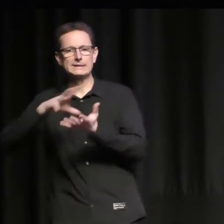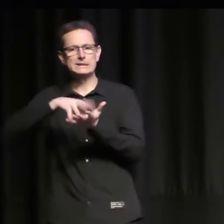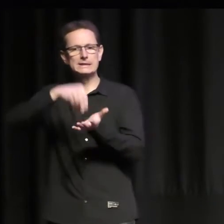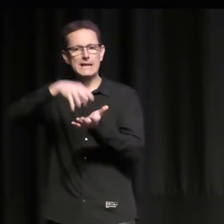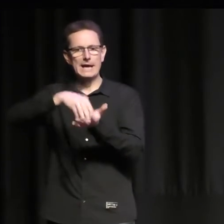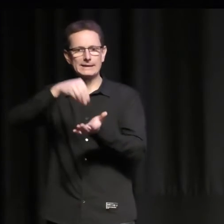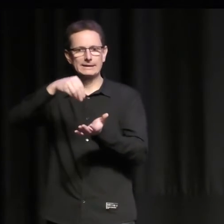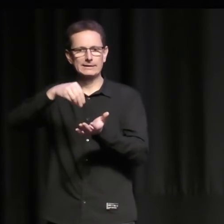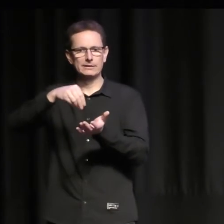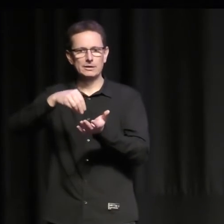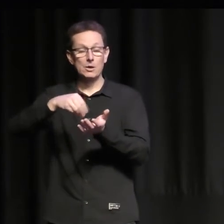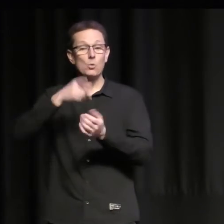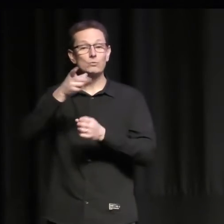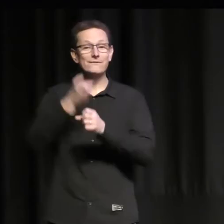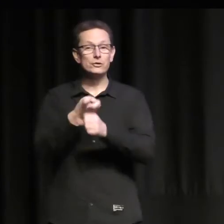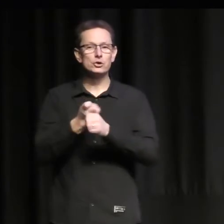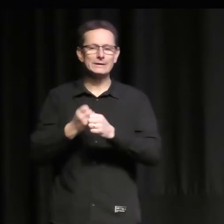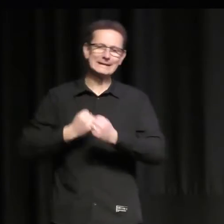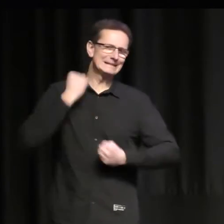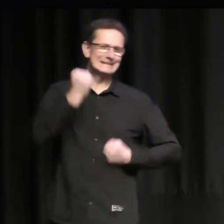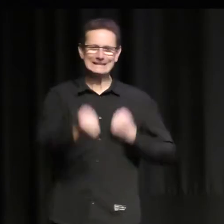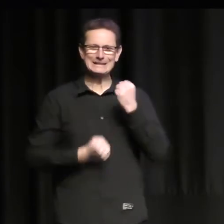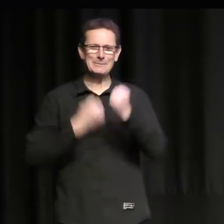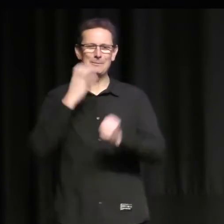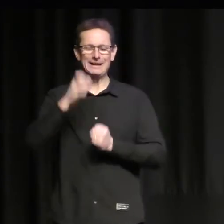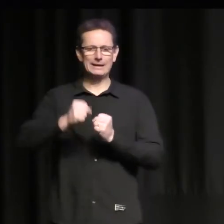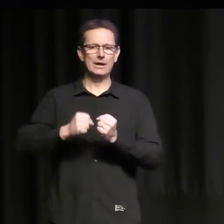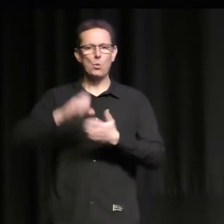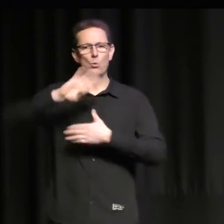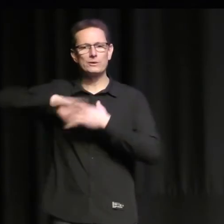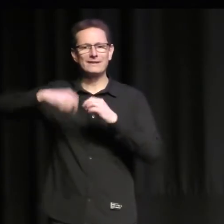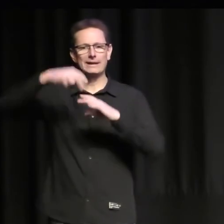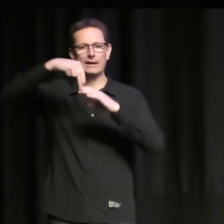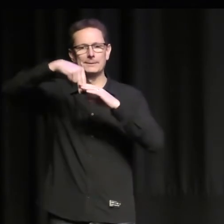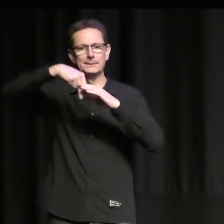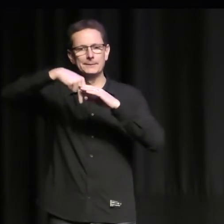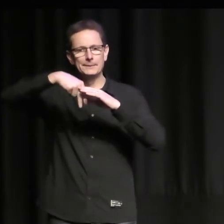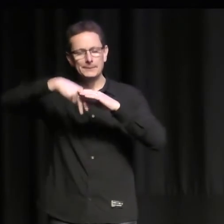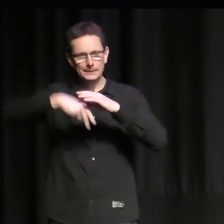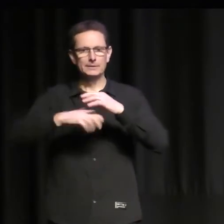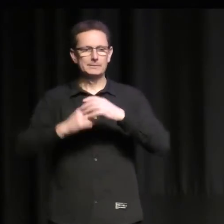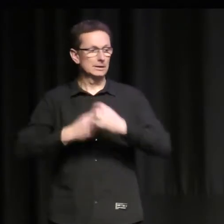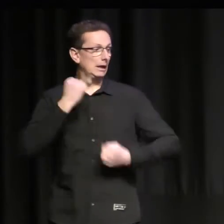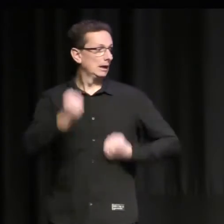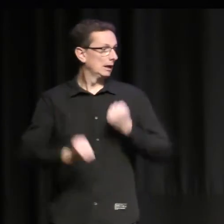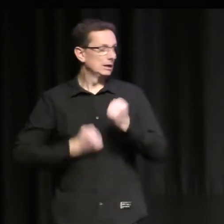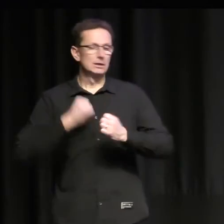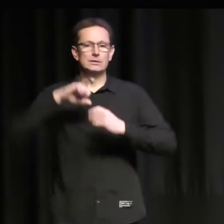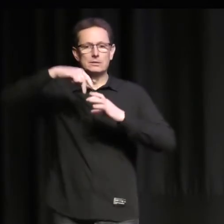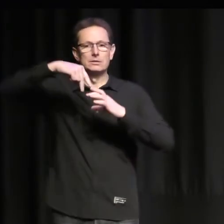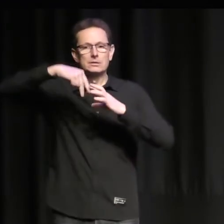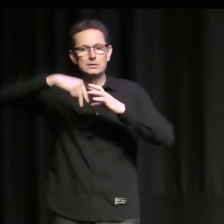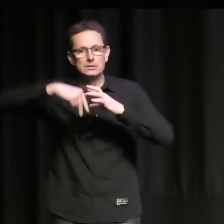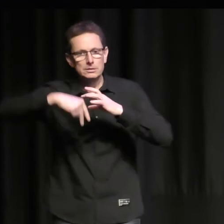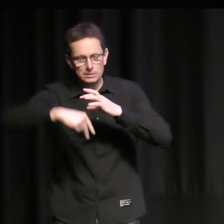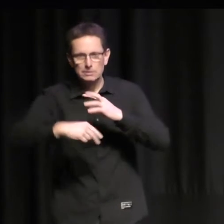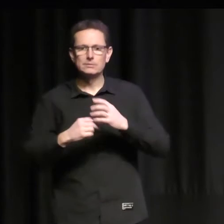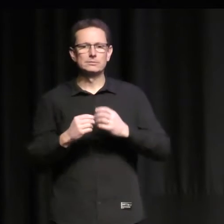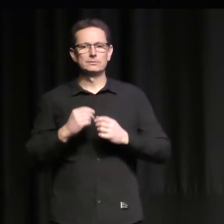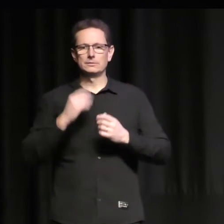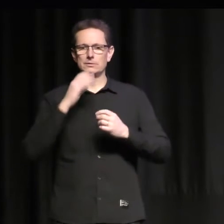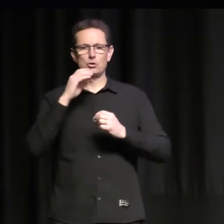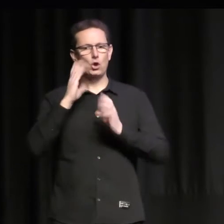And you try to run to get out of the sand, but you continue to sink. You don't seem to make any progress.